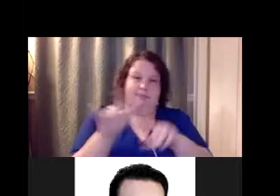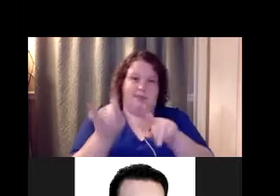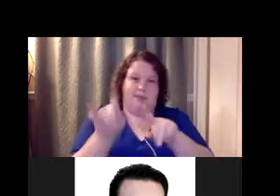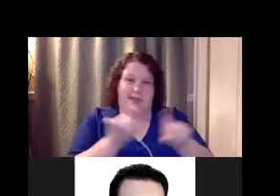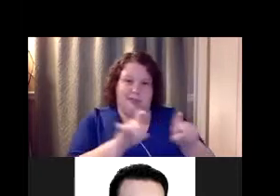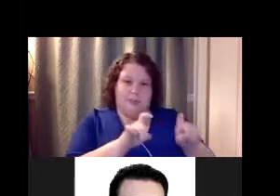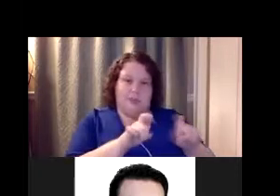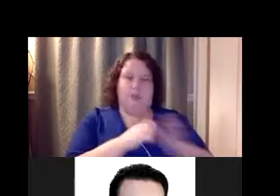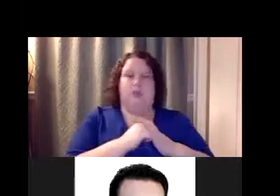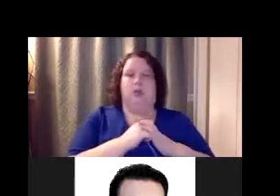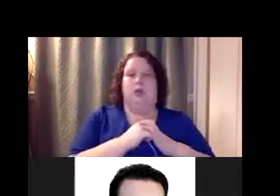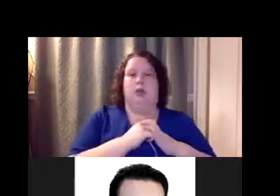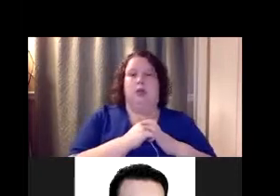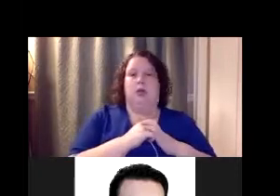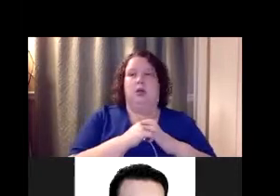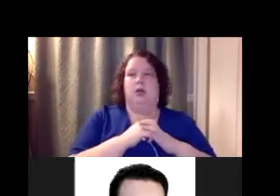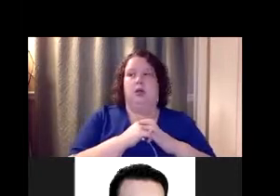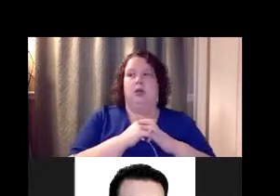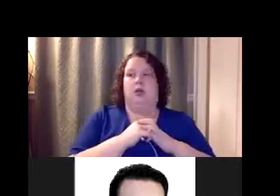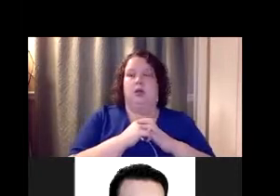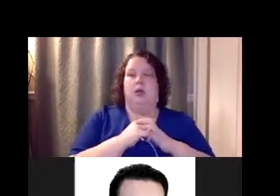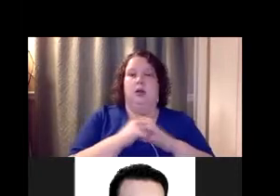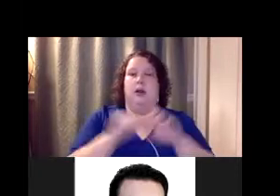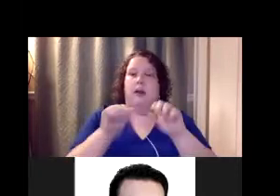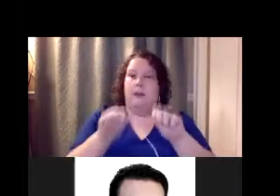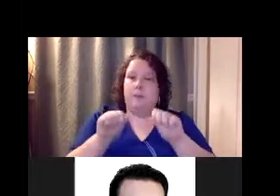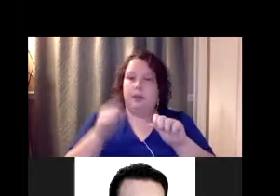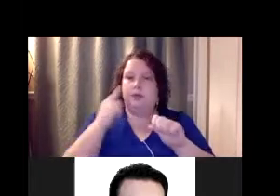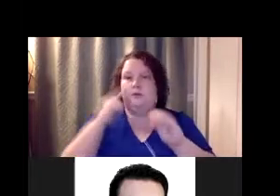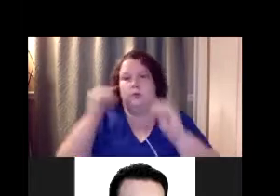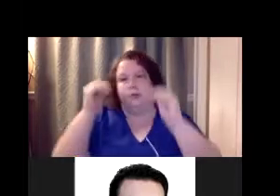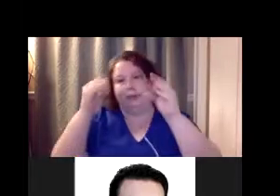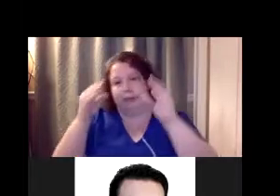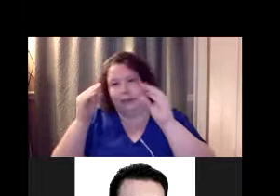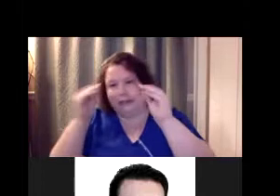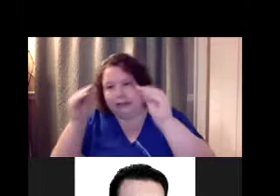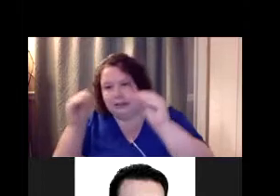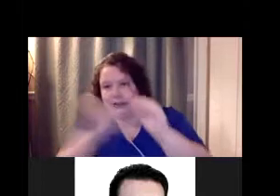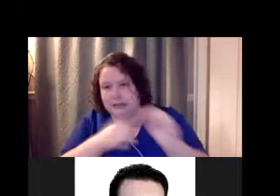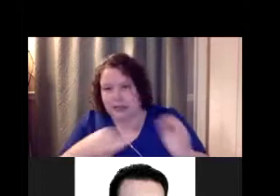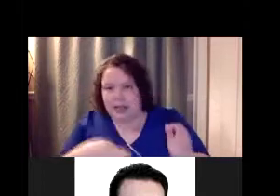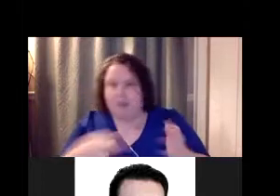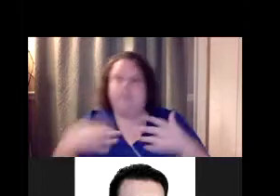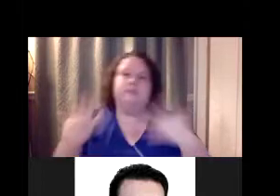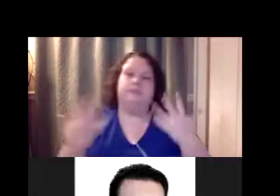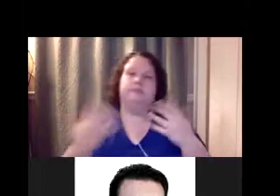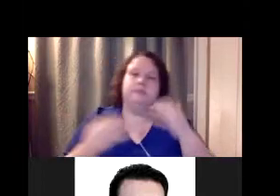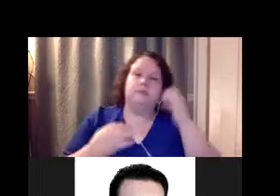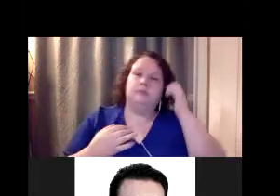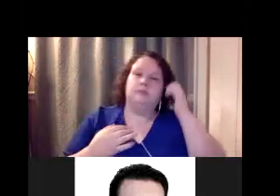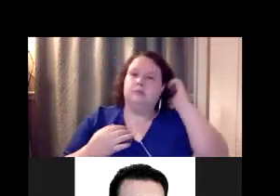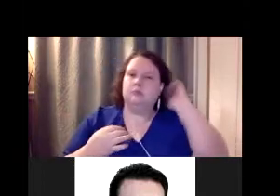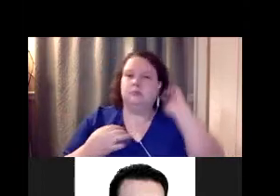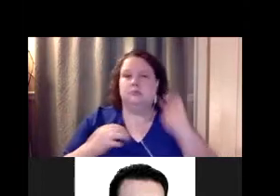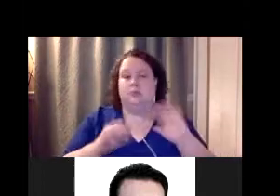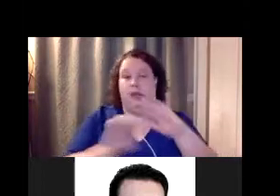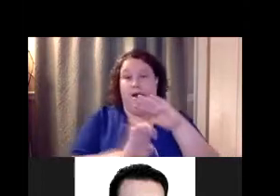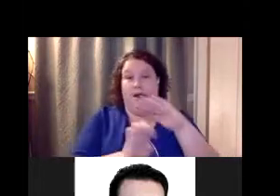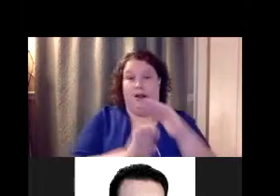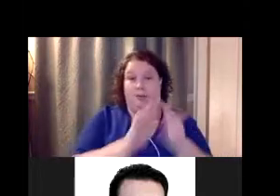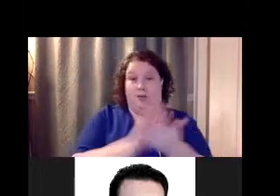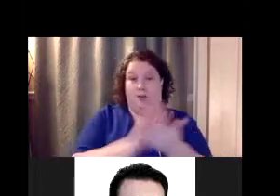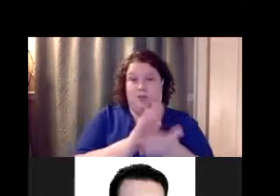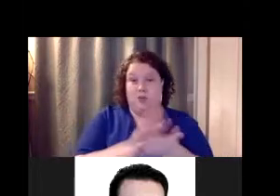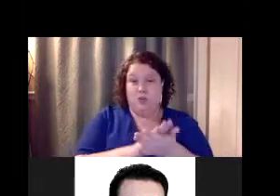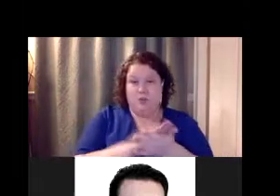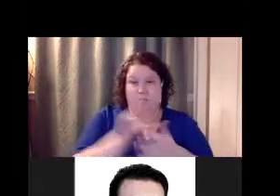abilities for teaching staff and those kind of things. And ultimately, as we looked at the elementary schools, along with all the other grade levels, we really wanted